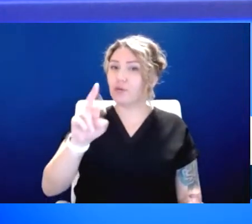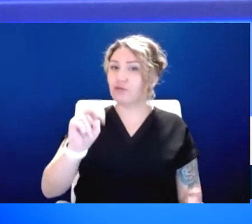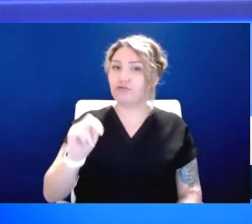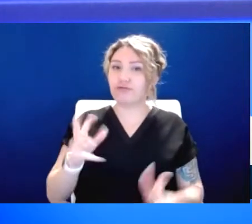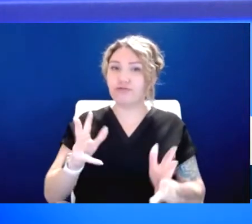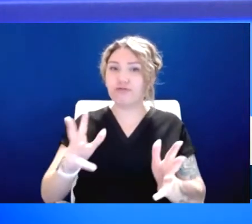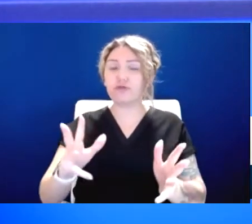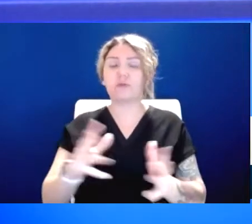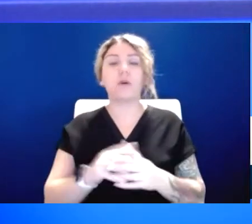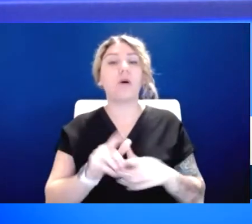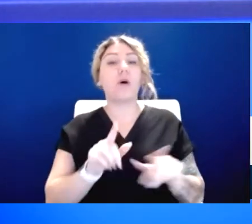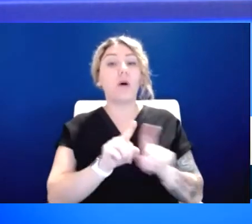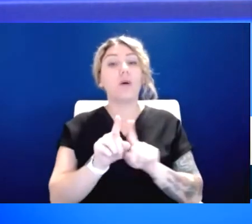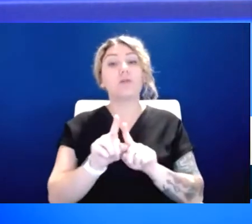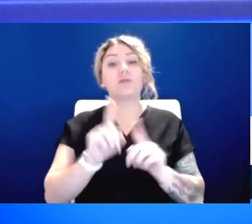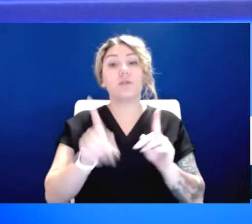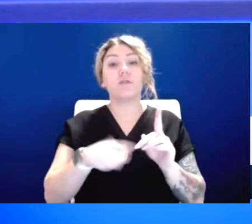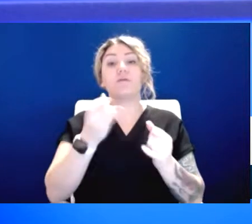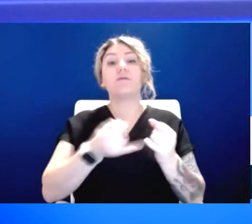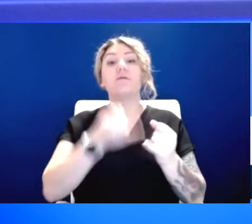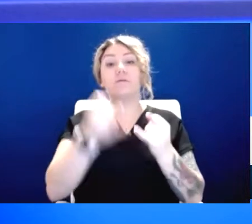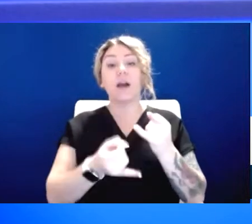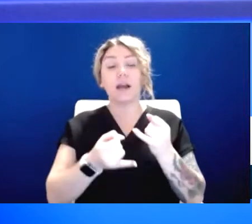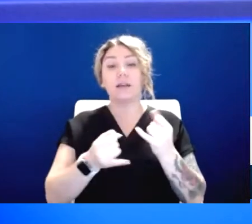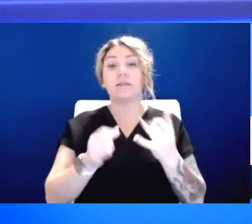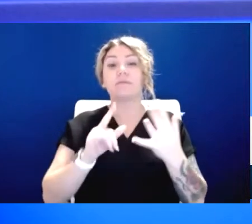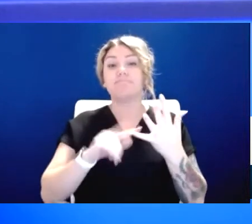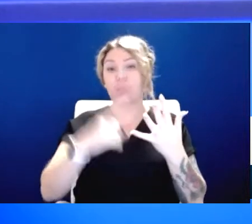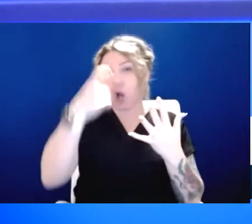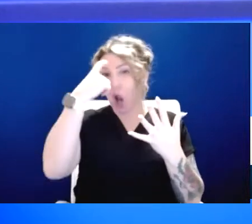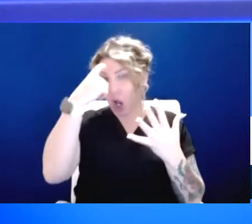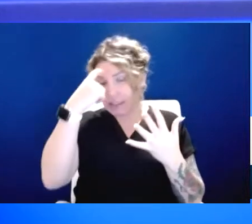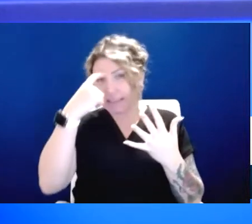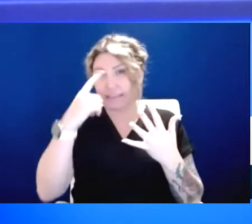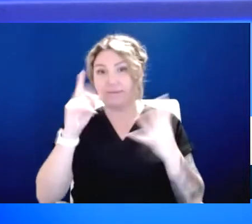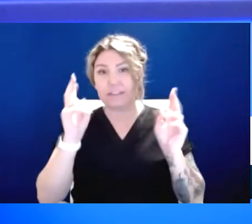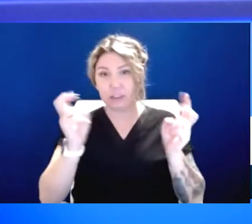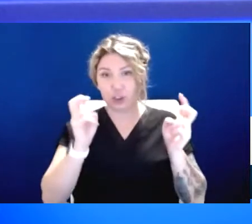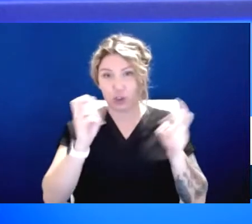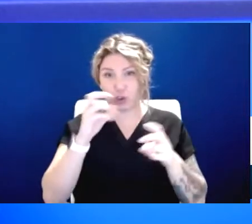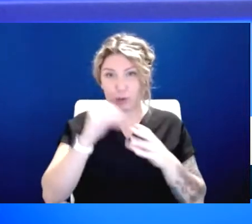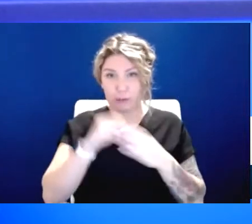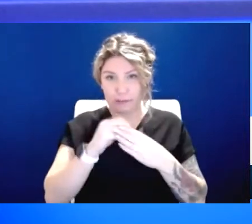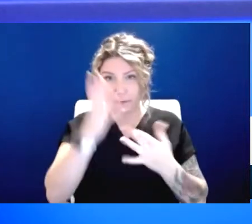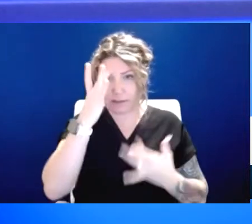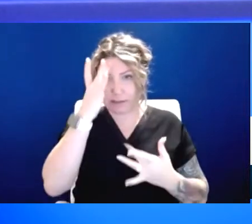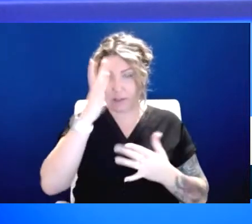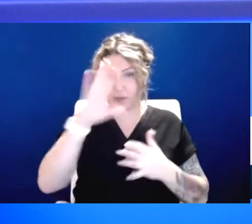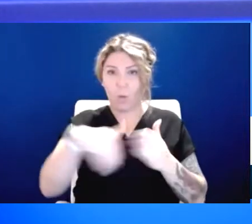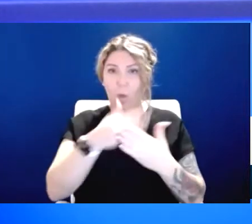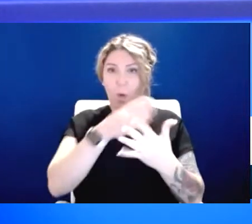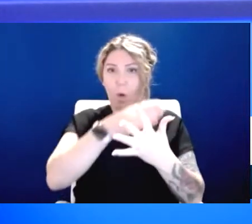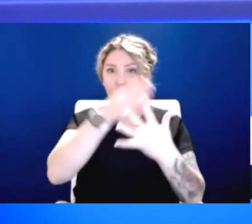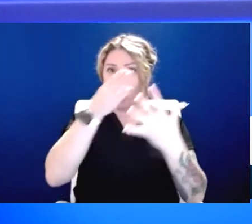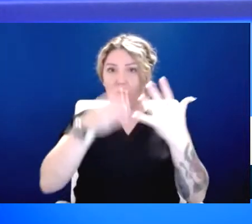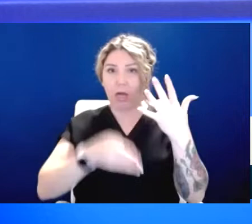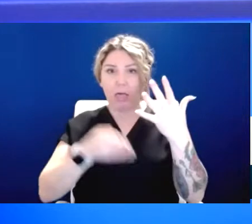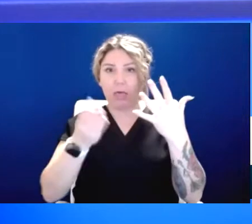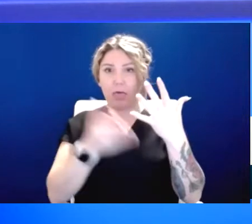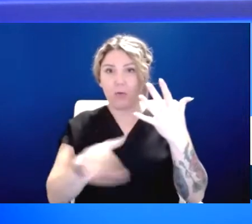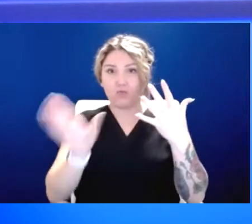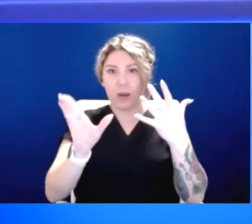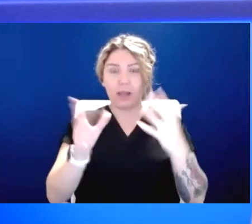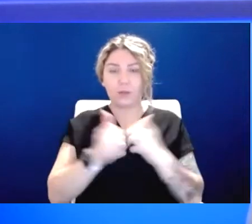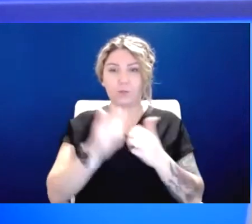we are also testing medications for cognitive issues in Parkinson's. So through the whole range of the disease, we are looking at